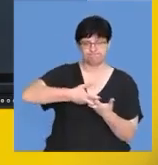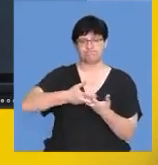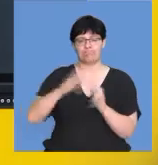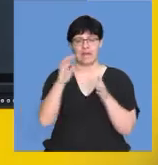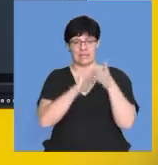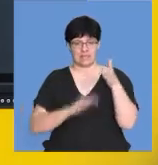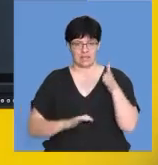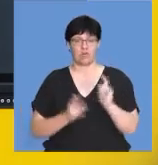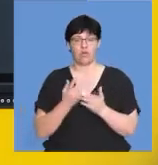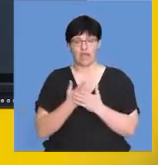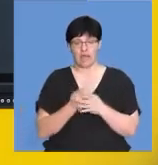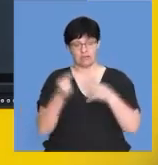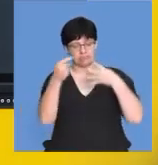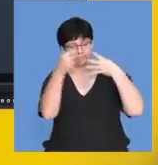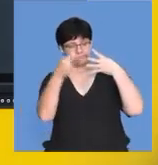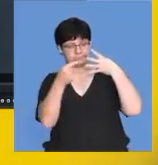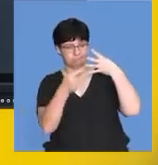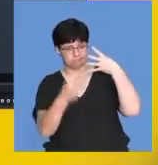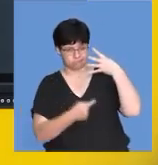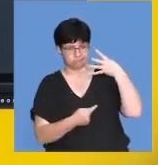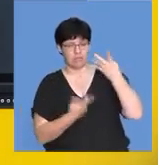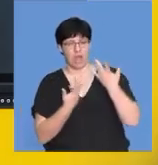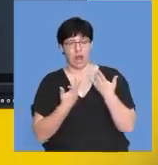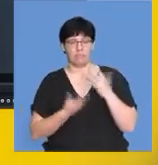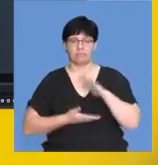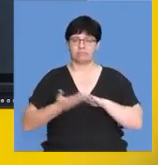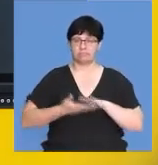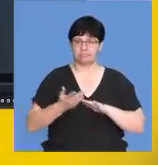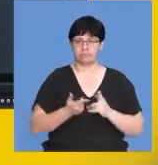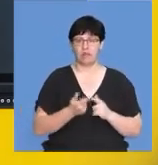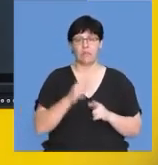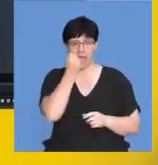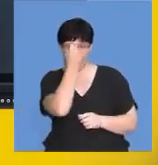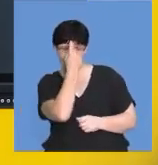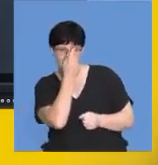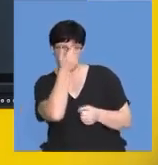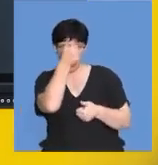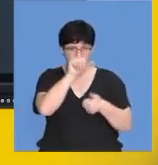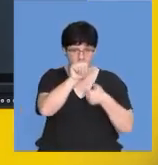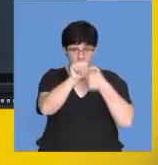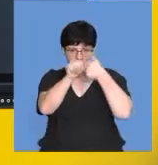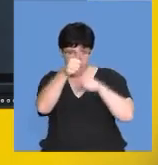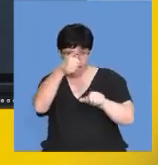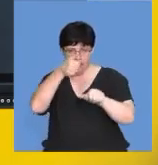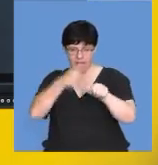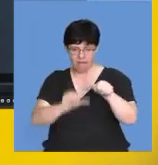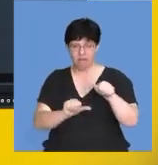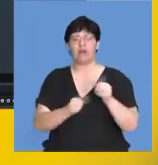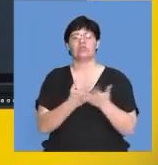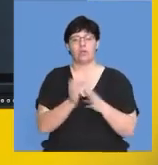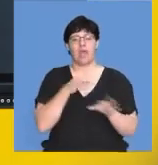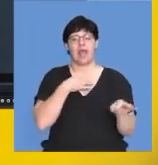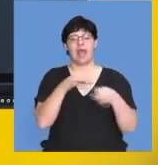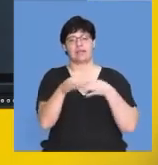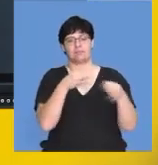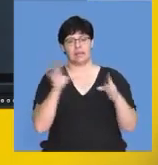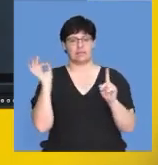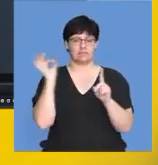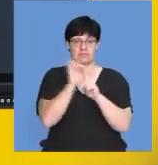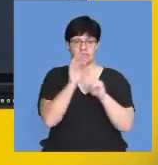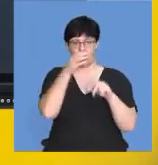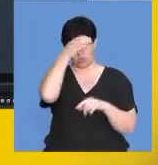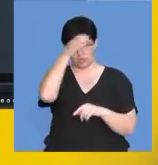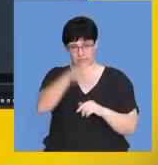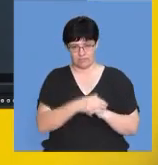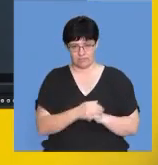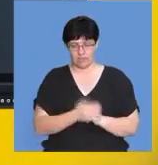you've stipulated your points and there's flow and there's good synthesis and integration of your facts to explain a specific concept.